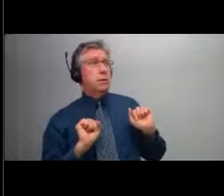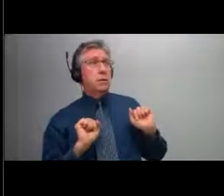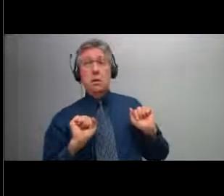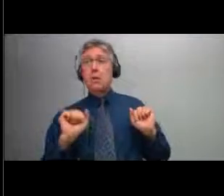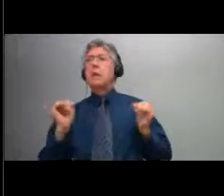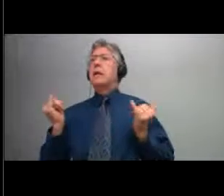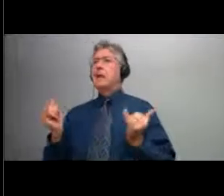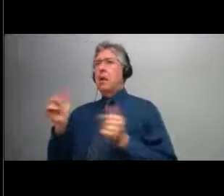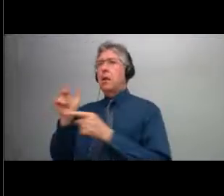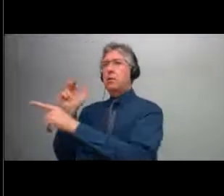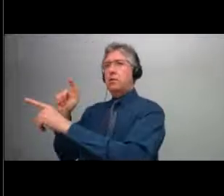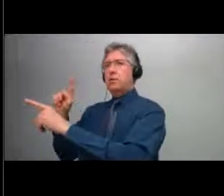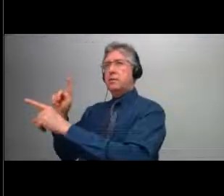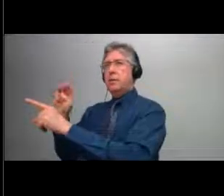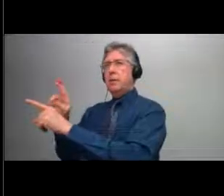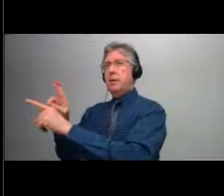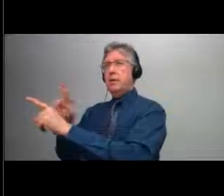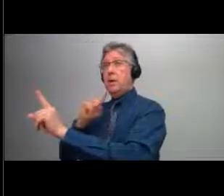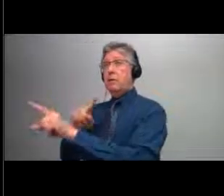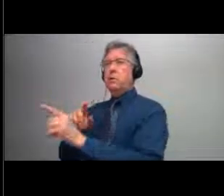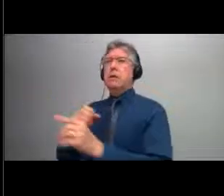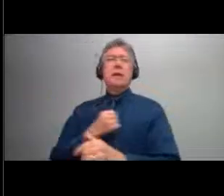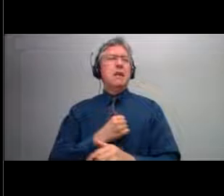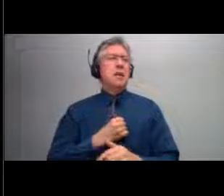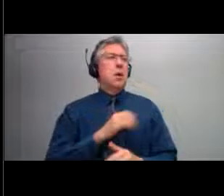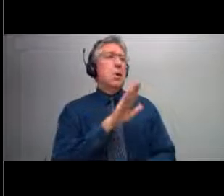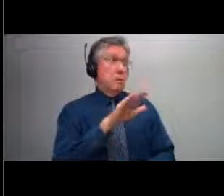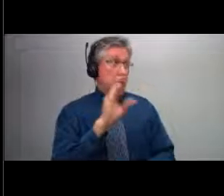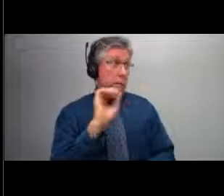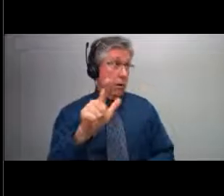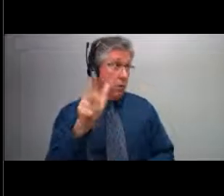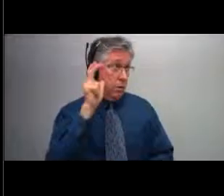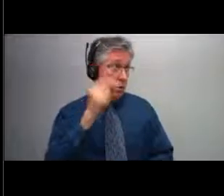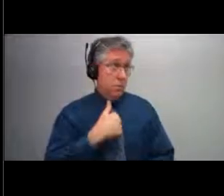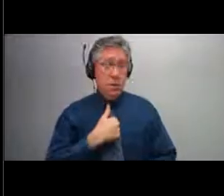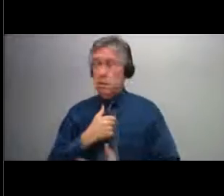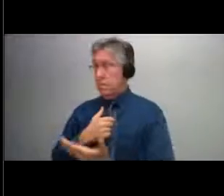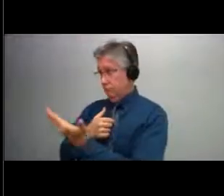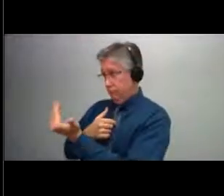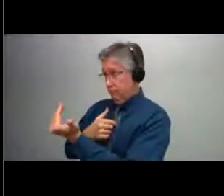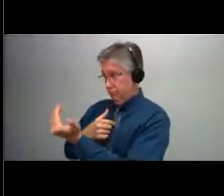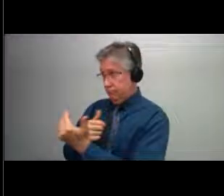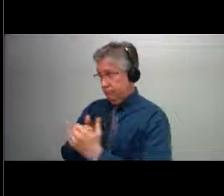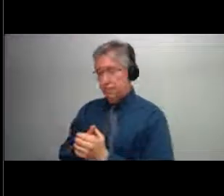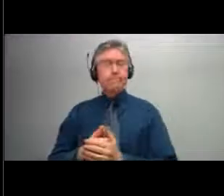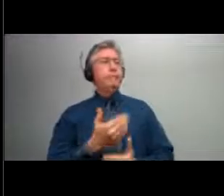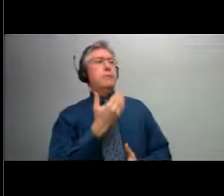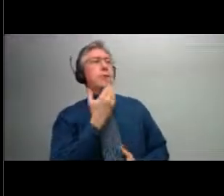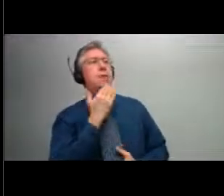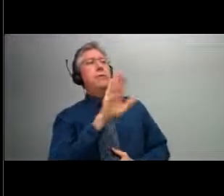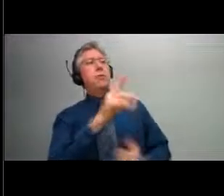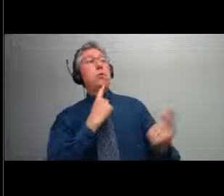me? Yes, we can. Thank you, Zamir. Sorry. Yes, thank you for that comment. And we do